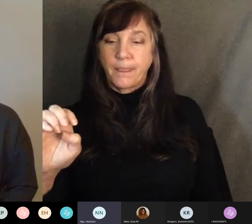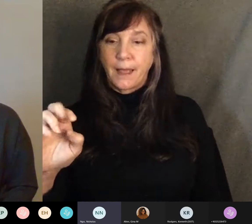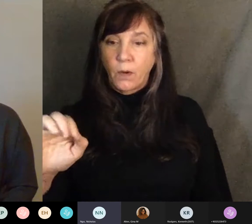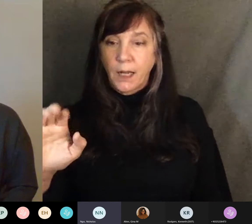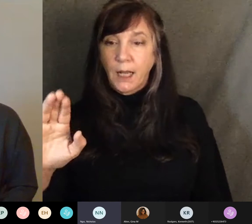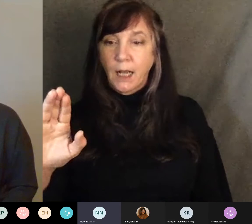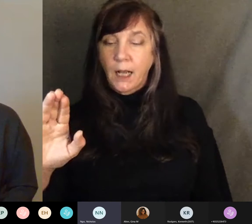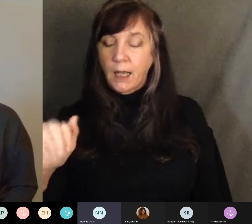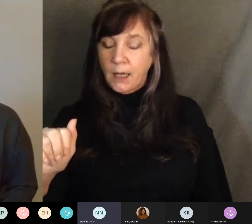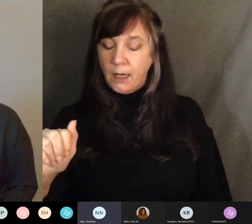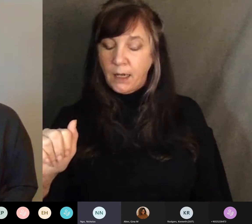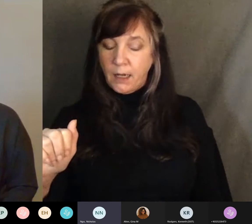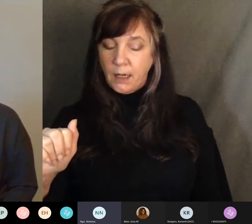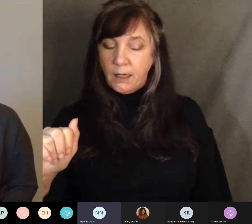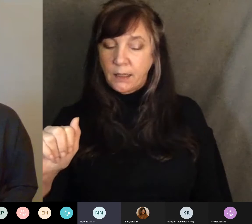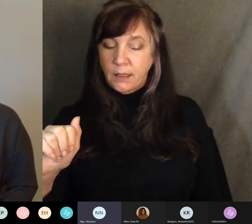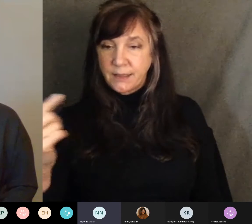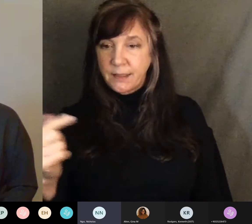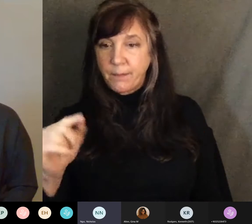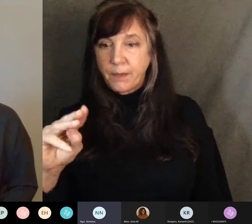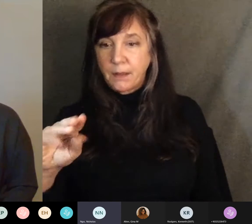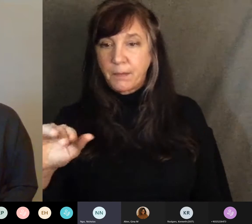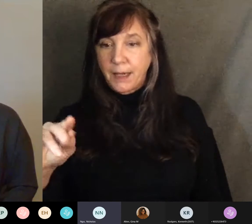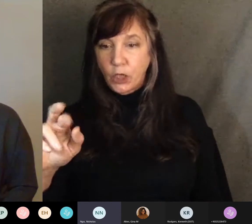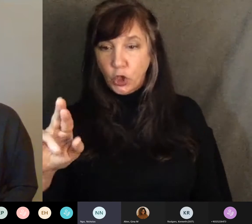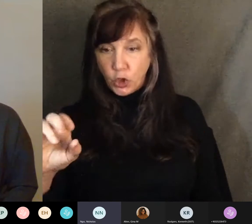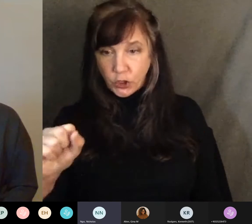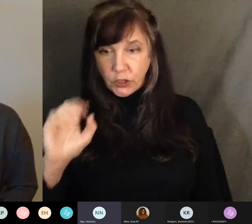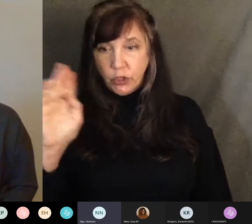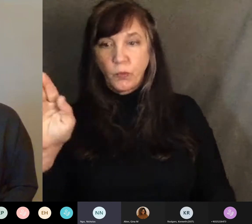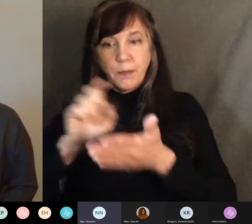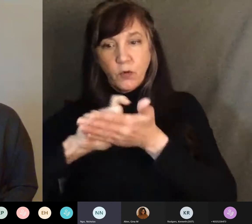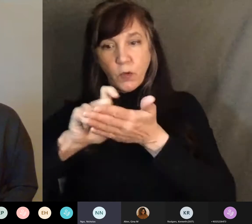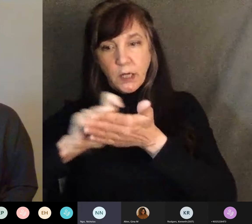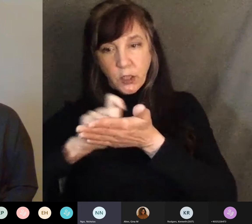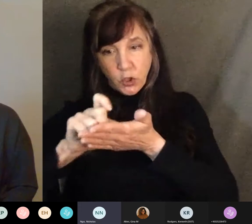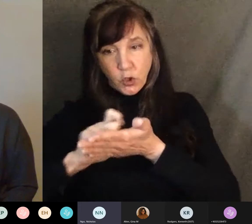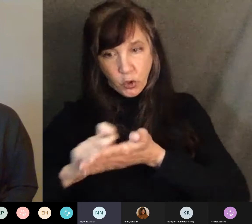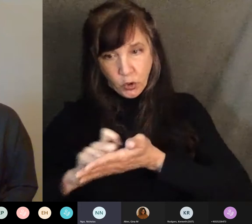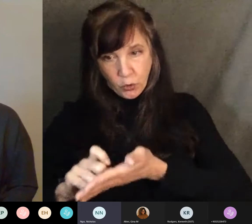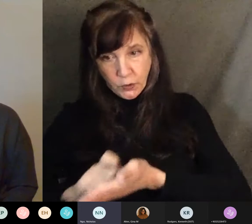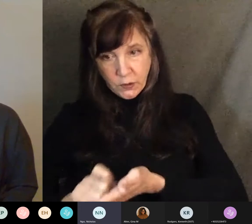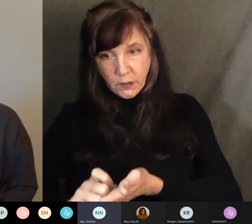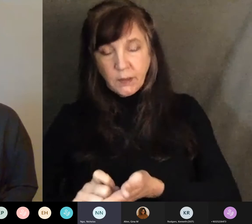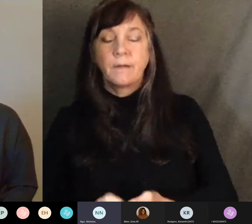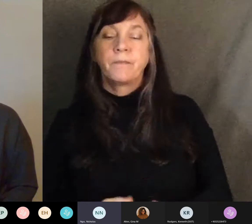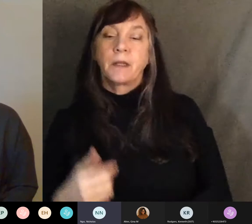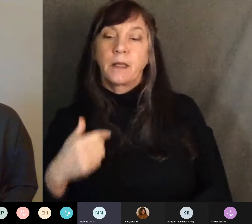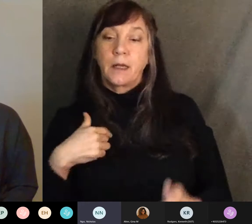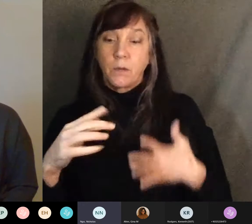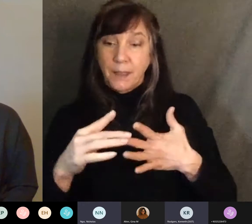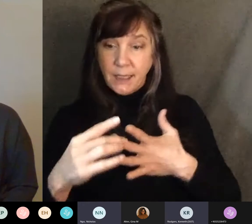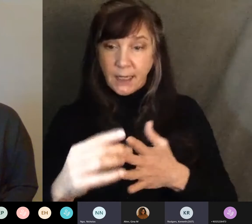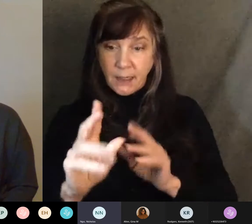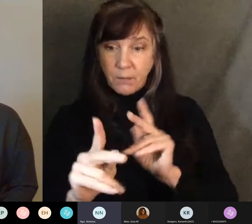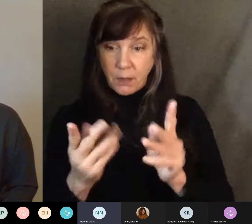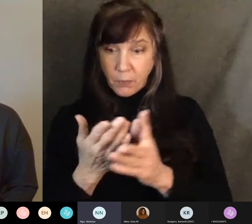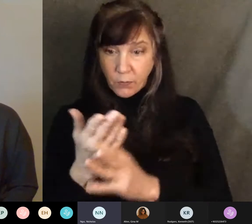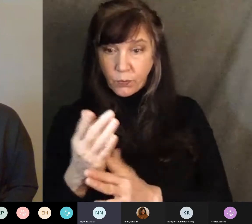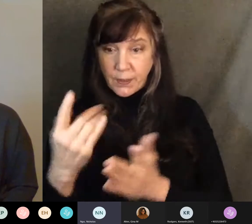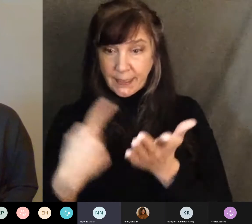here with us as a note taker for the conversation, and I will be guiding folks through the discussion